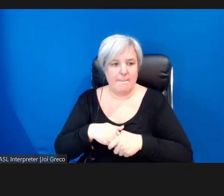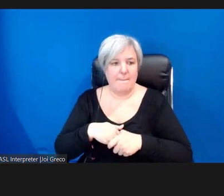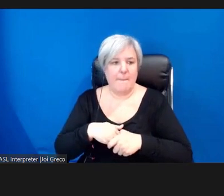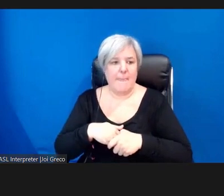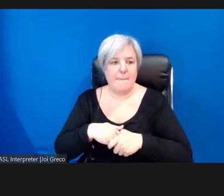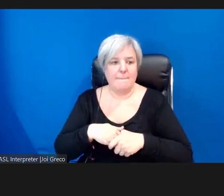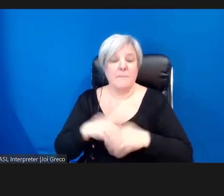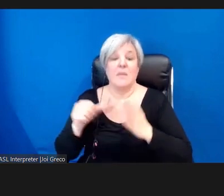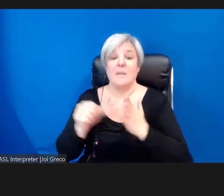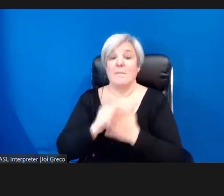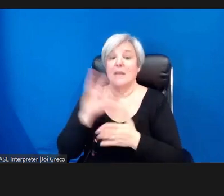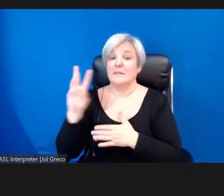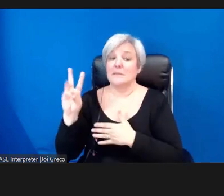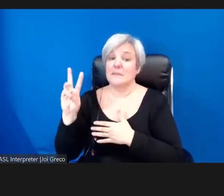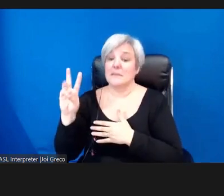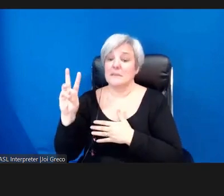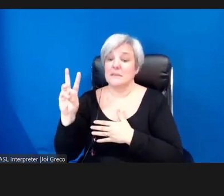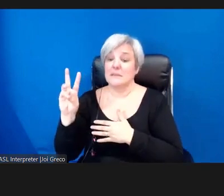On page